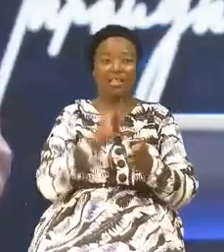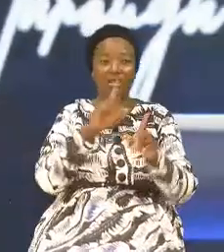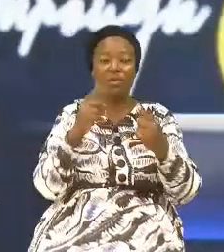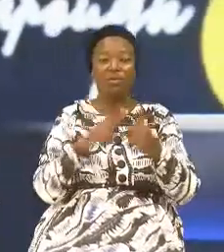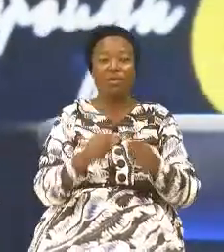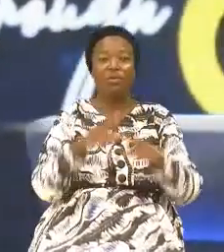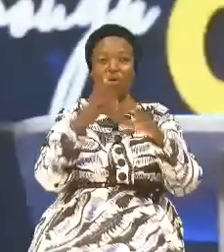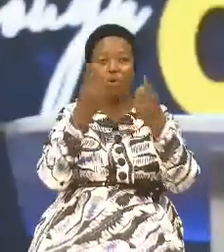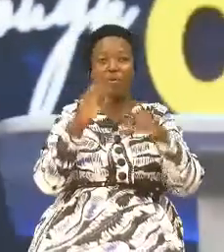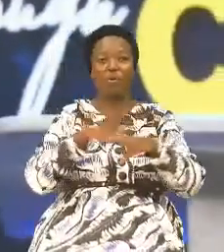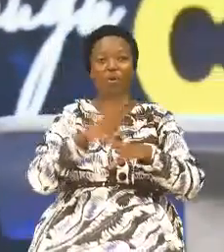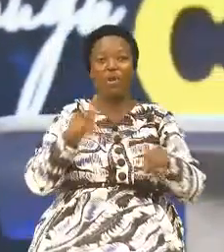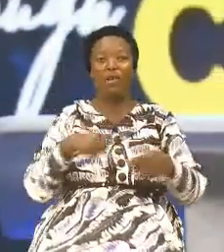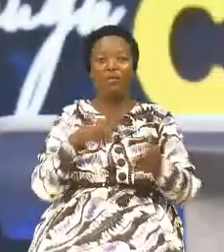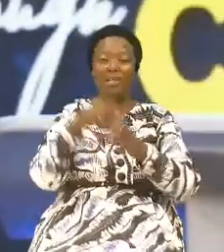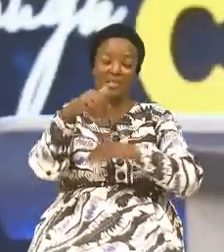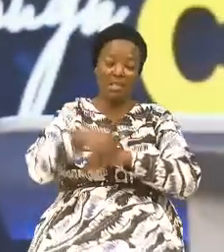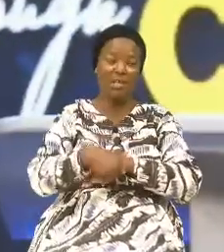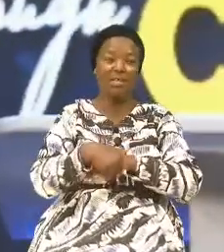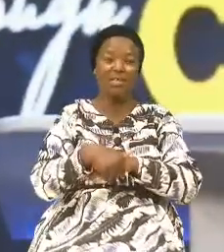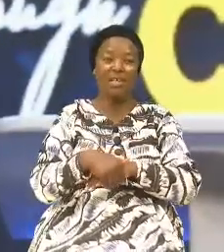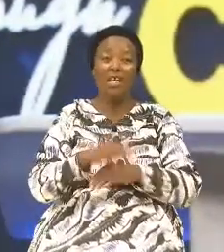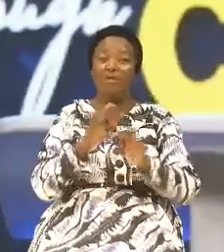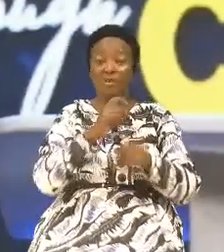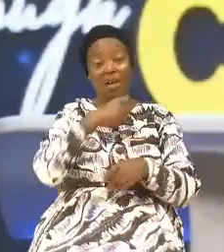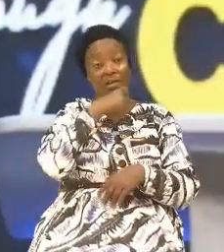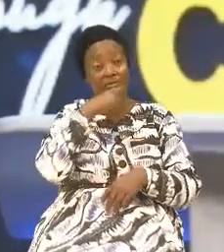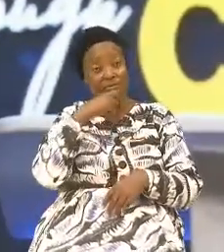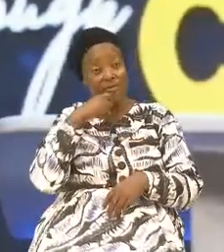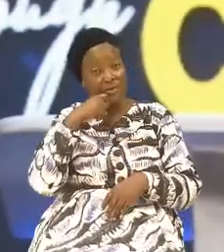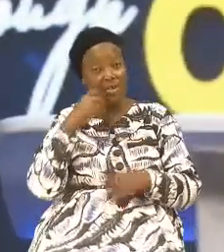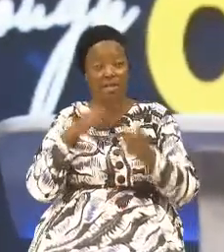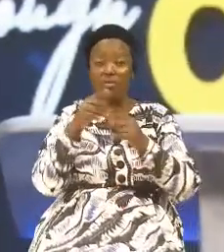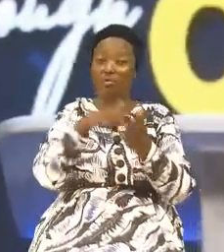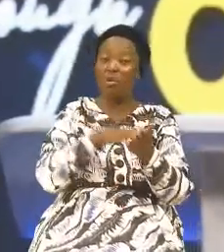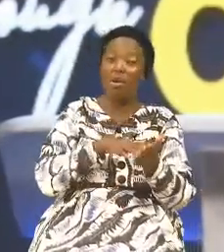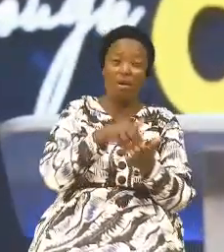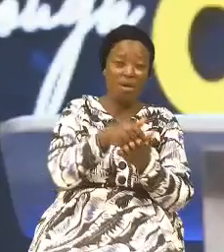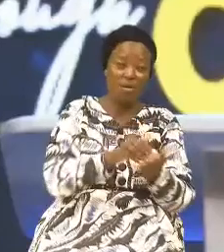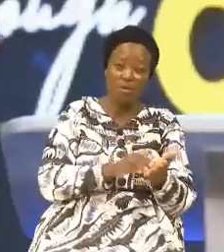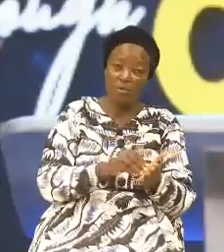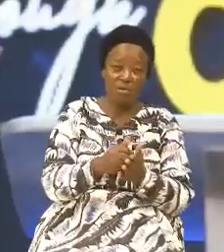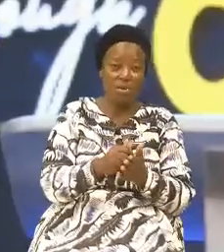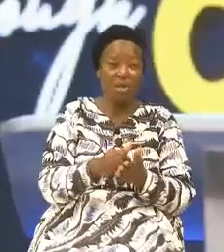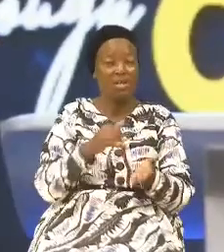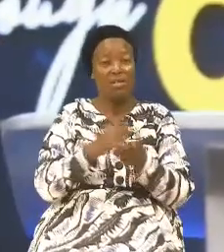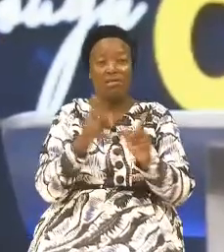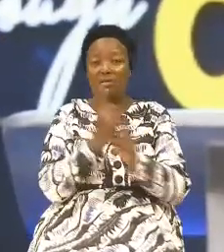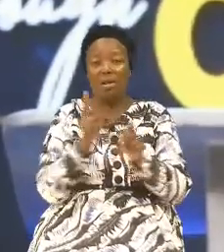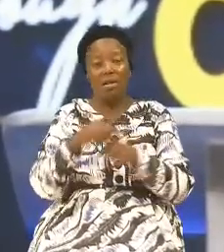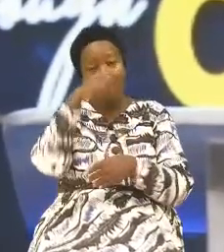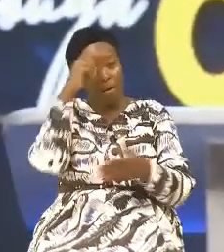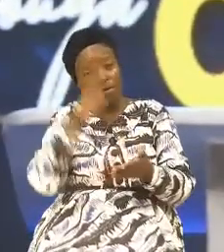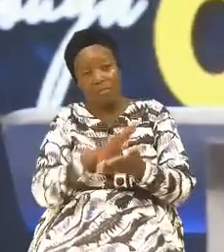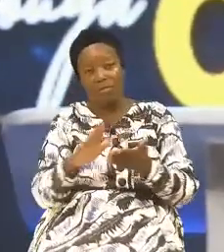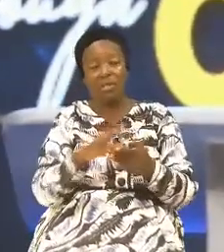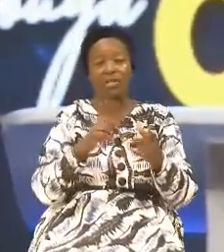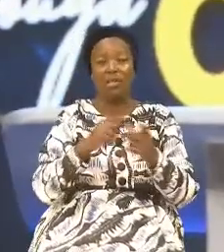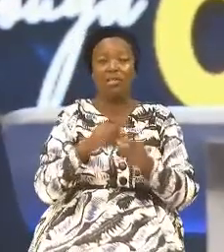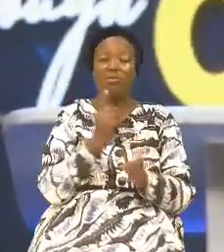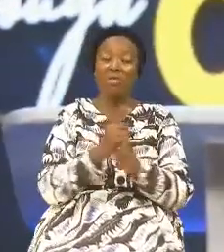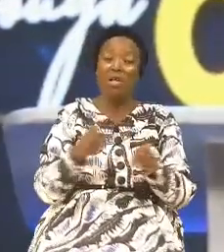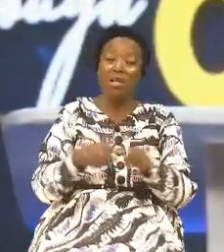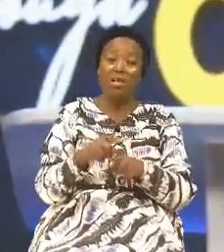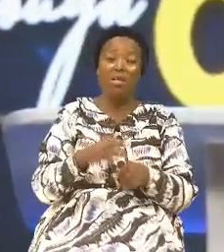tonight. If you are dry, if you are weary, if it's like you are fainting because there's so much dryness